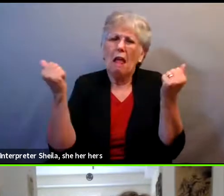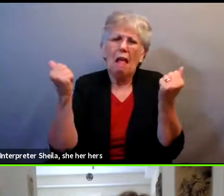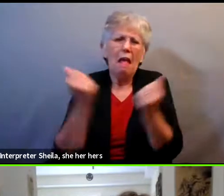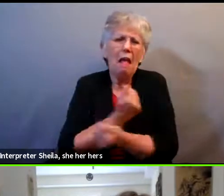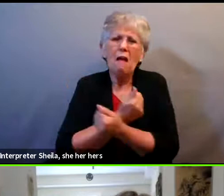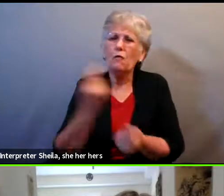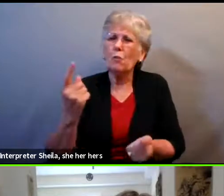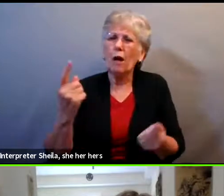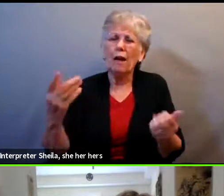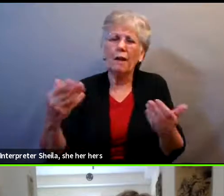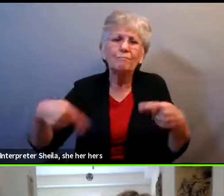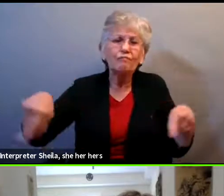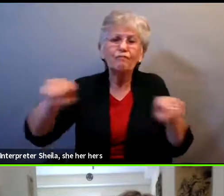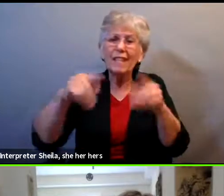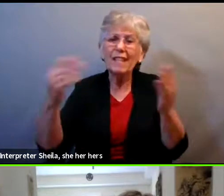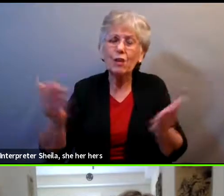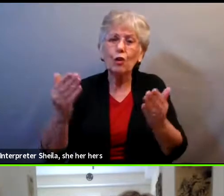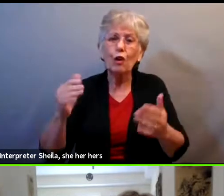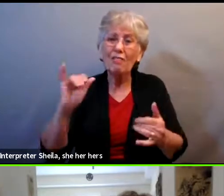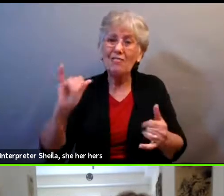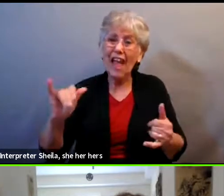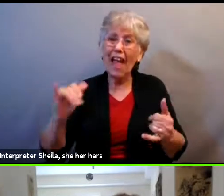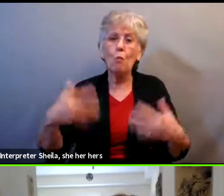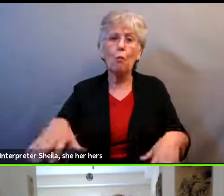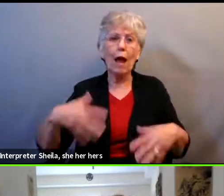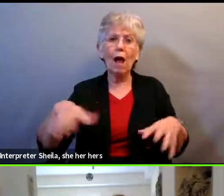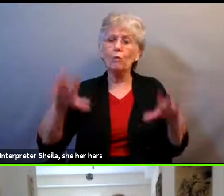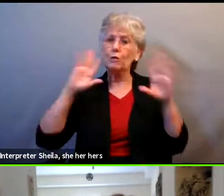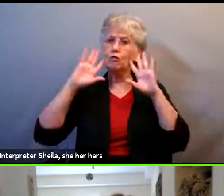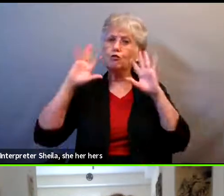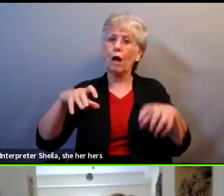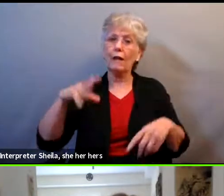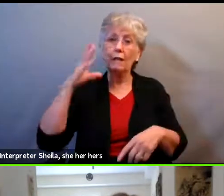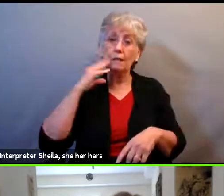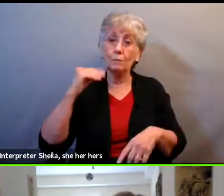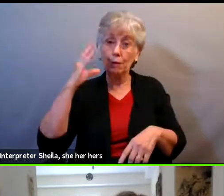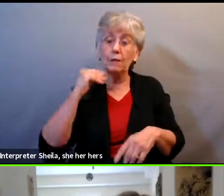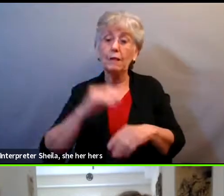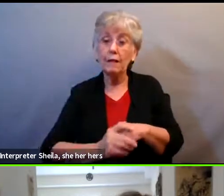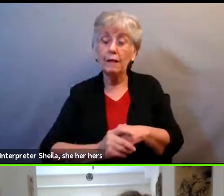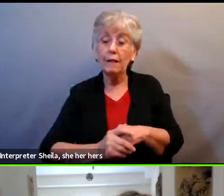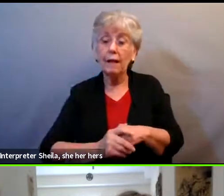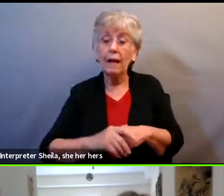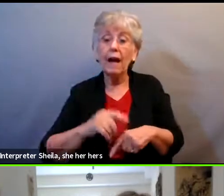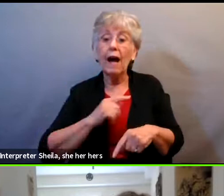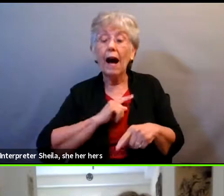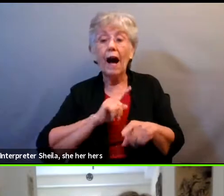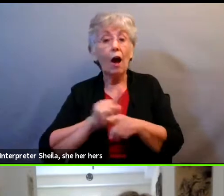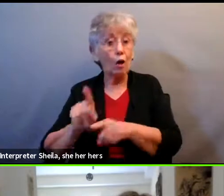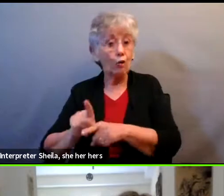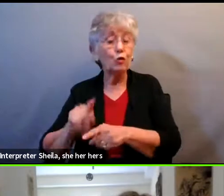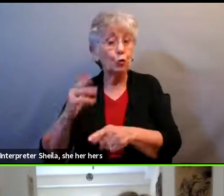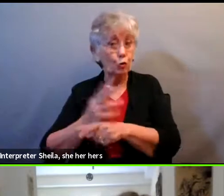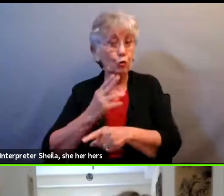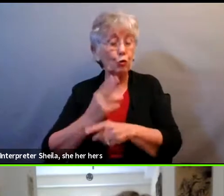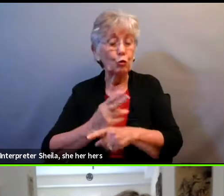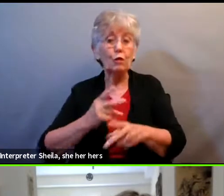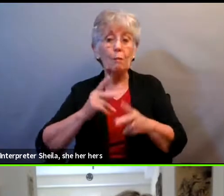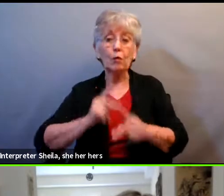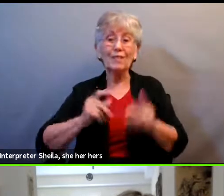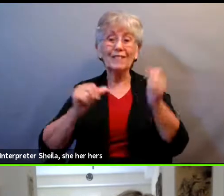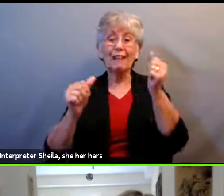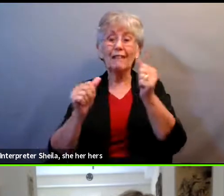it was a very jarring experience. And because I also use personal assistance services